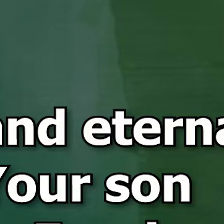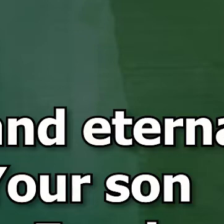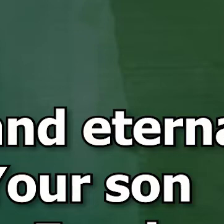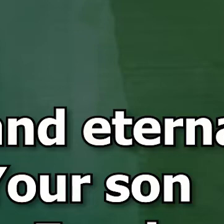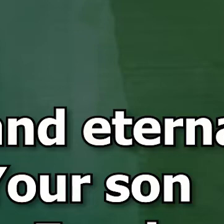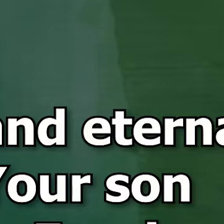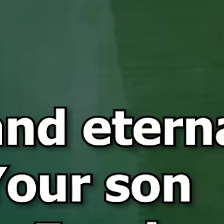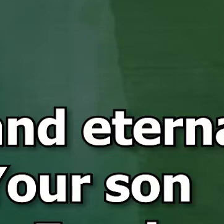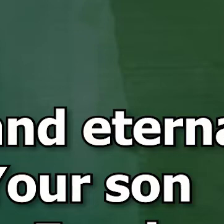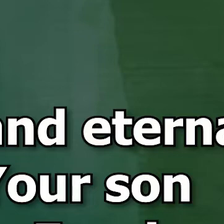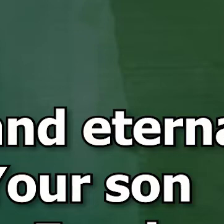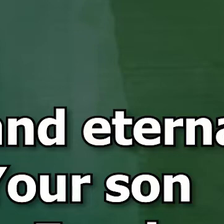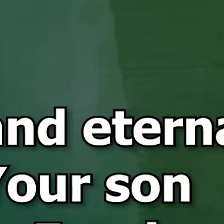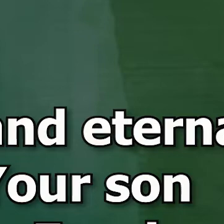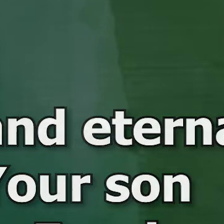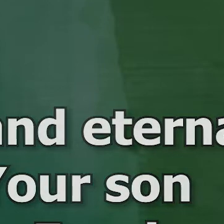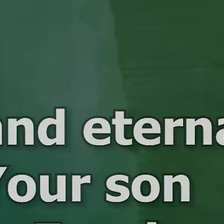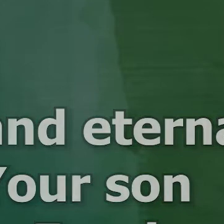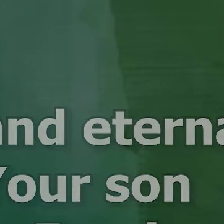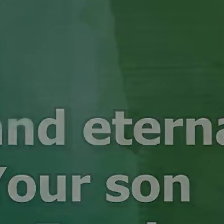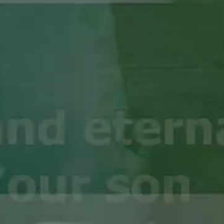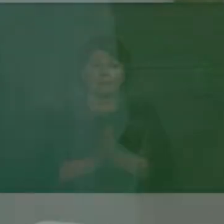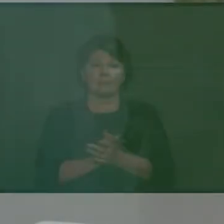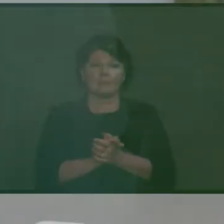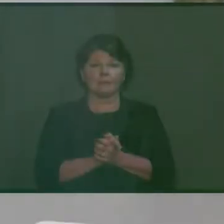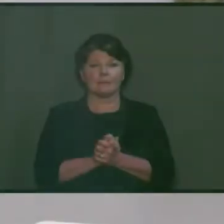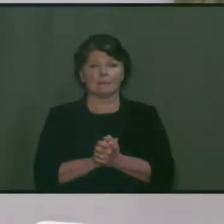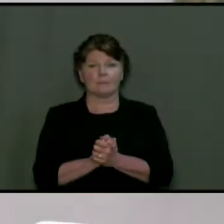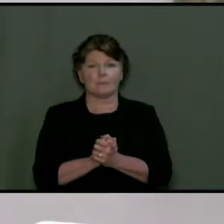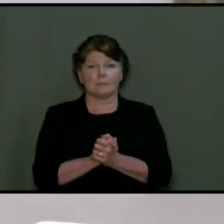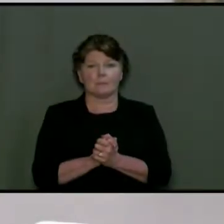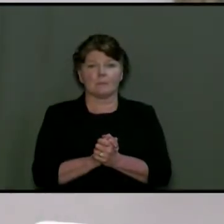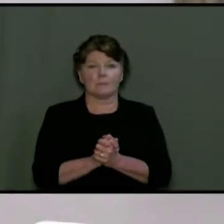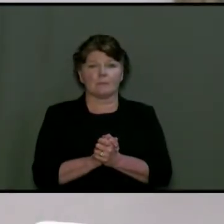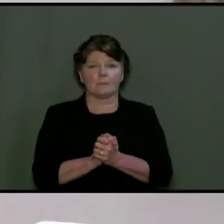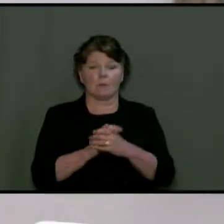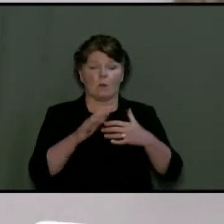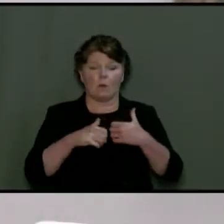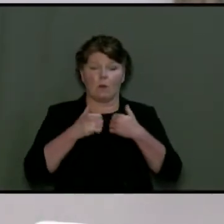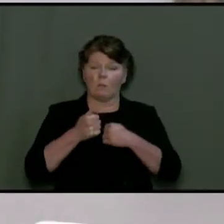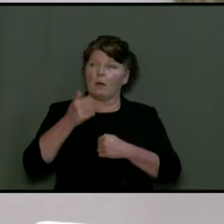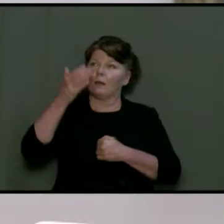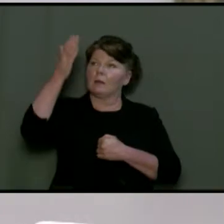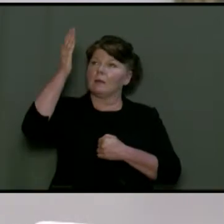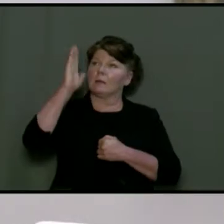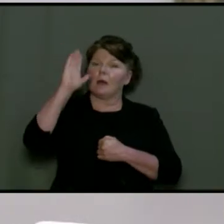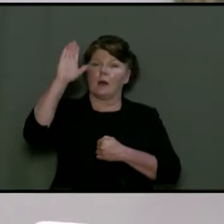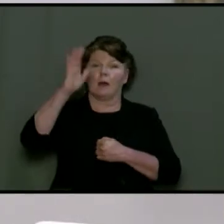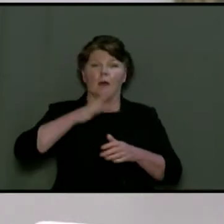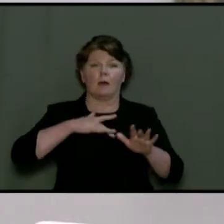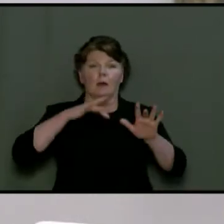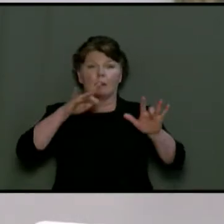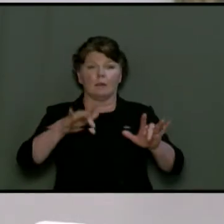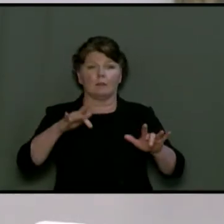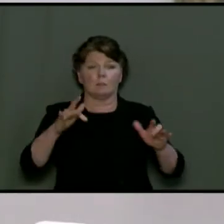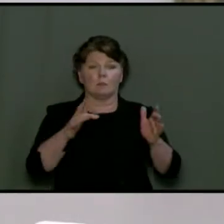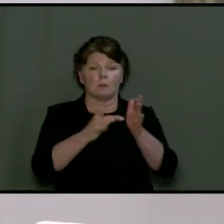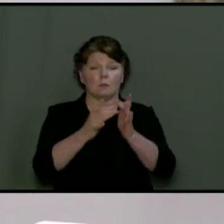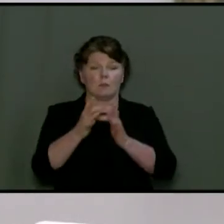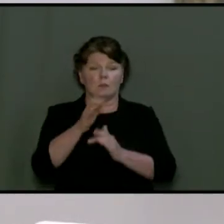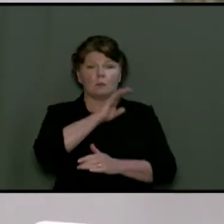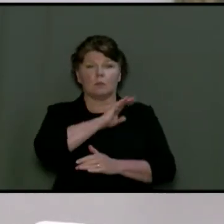holy name. Amen. In the mercy of Almighty God, Jesus